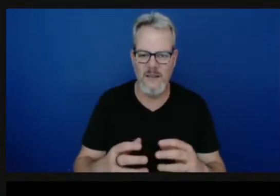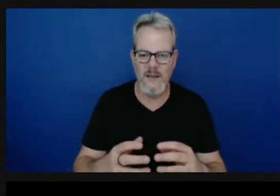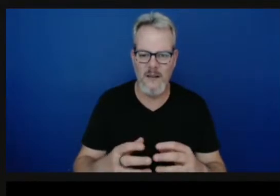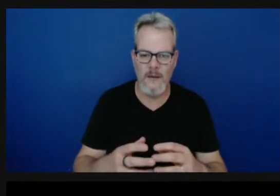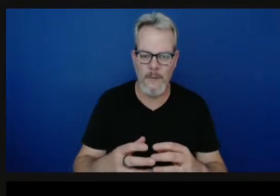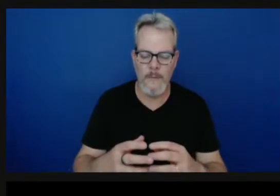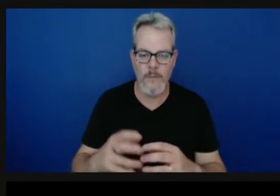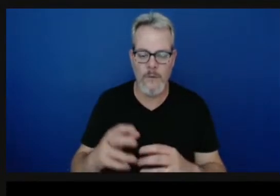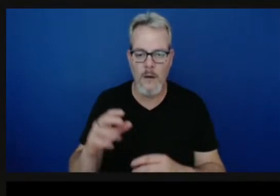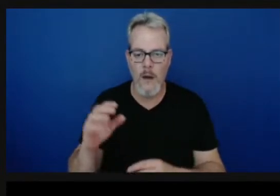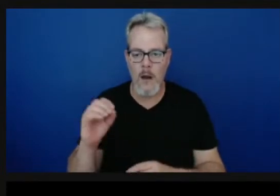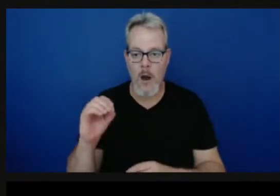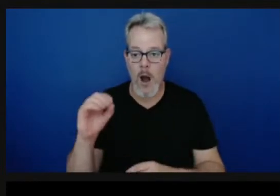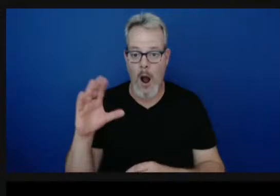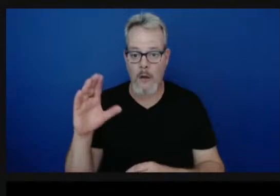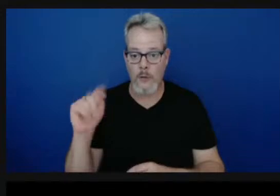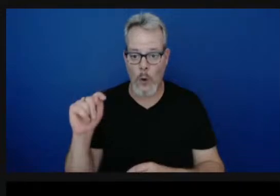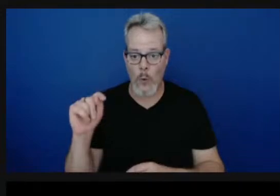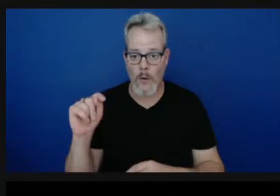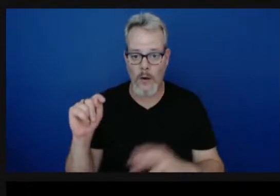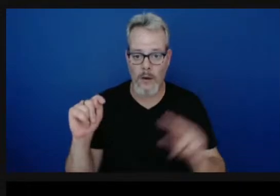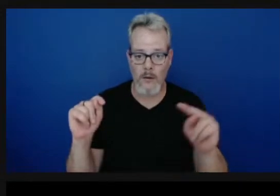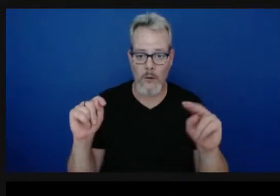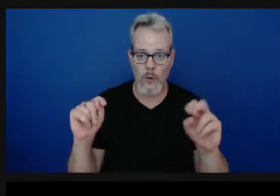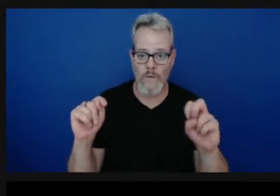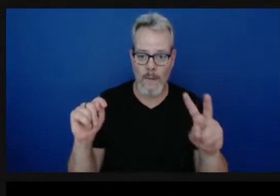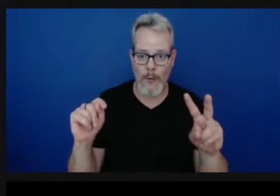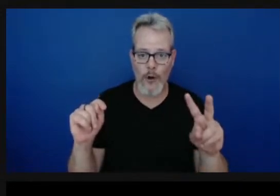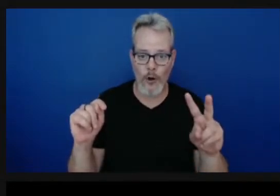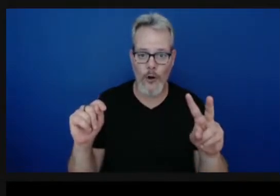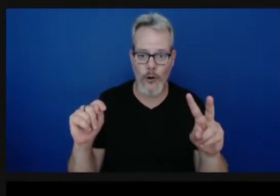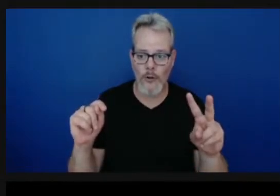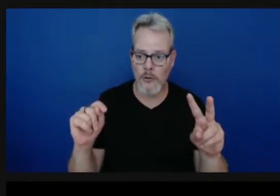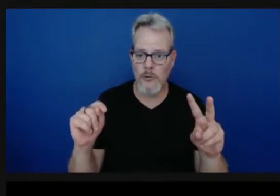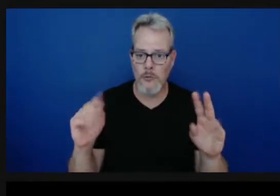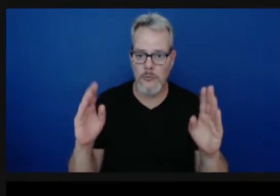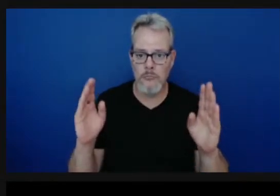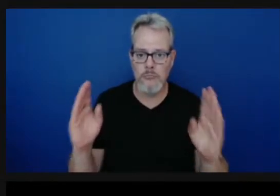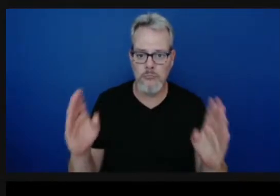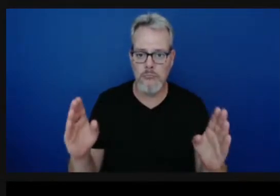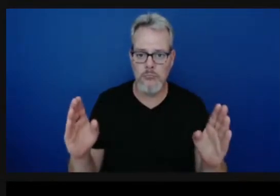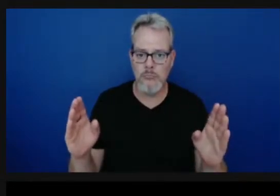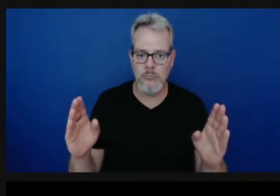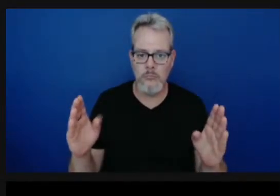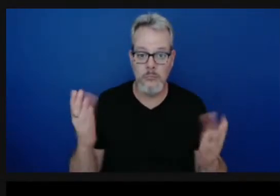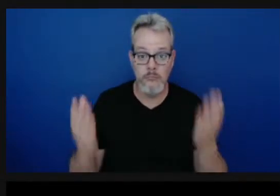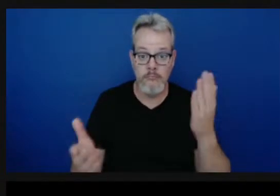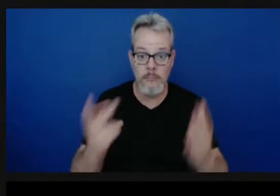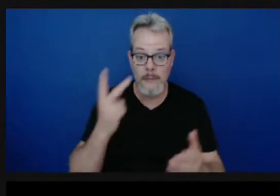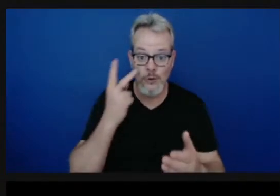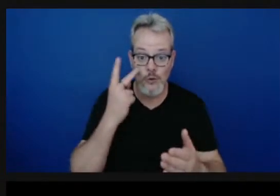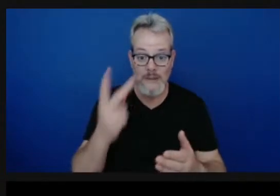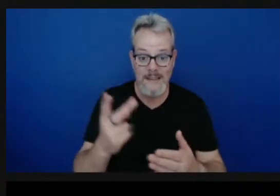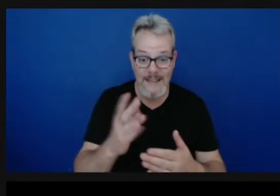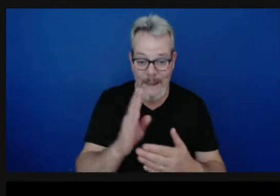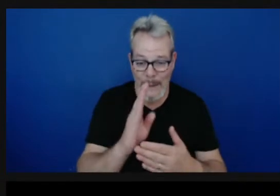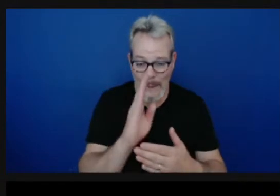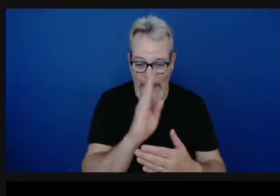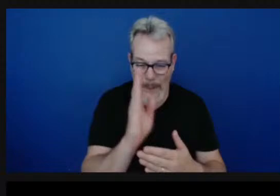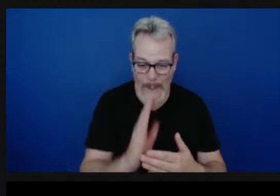year, rocking back and forth. And what you might see is this crack wiggling open right